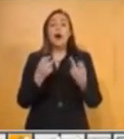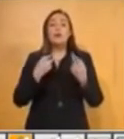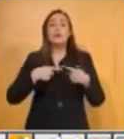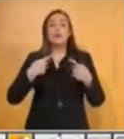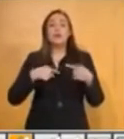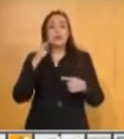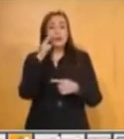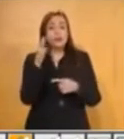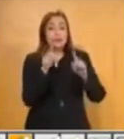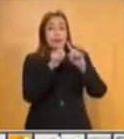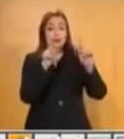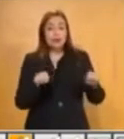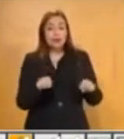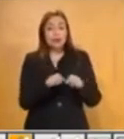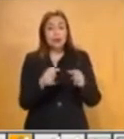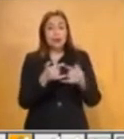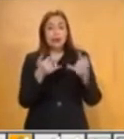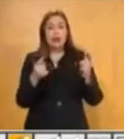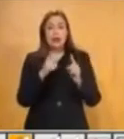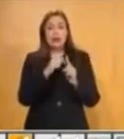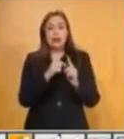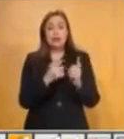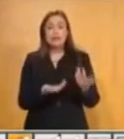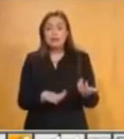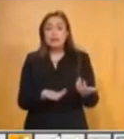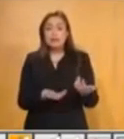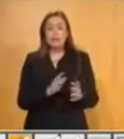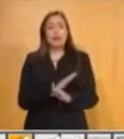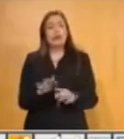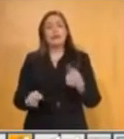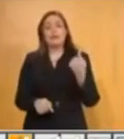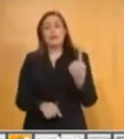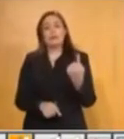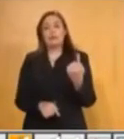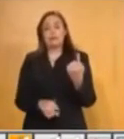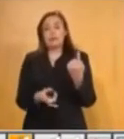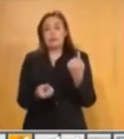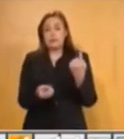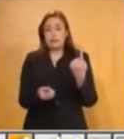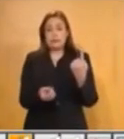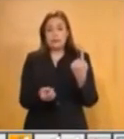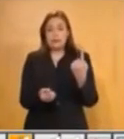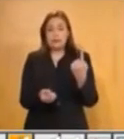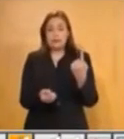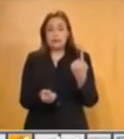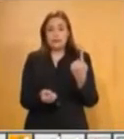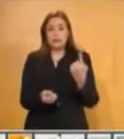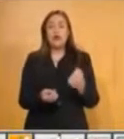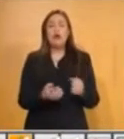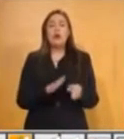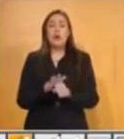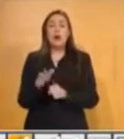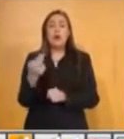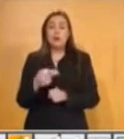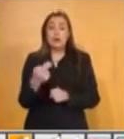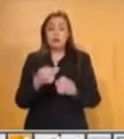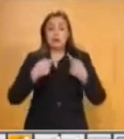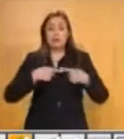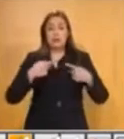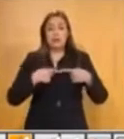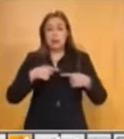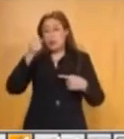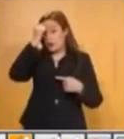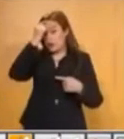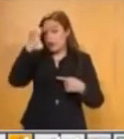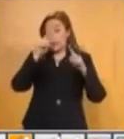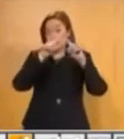comic strip, you can see, is Snoopy. Then we have which one is the name of the illustrator. You can see it